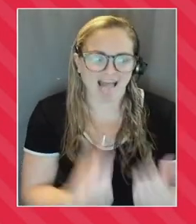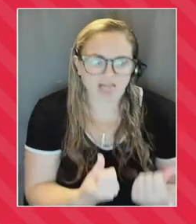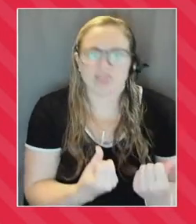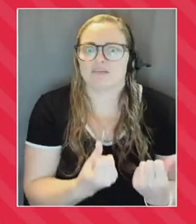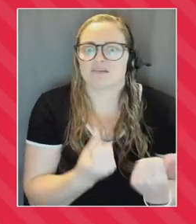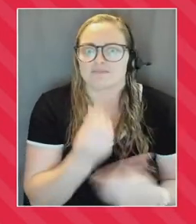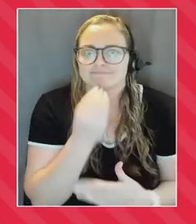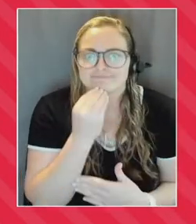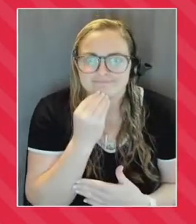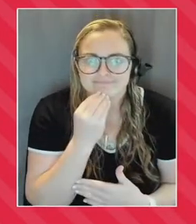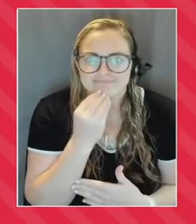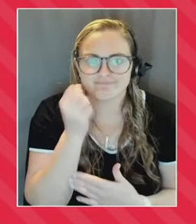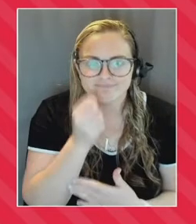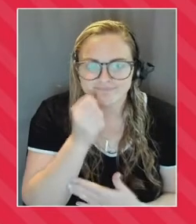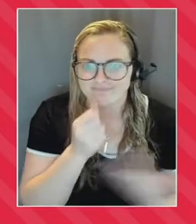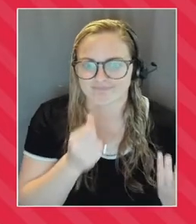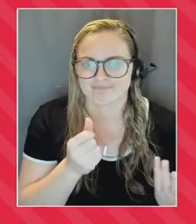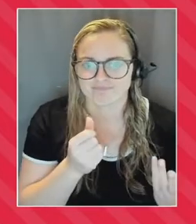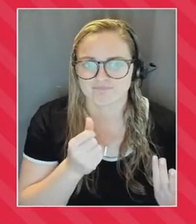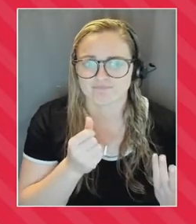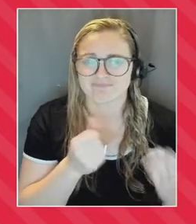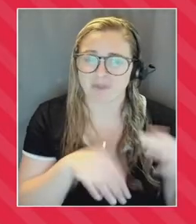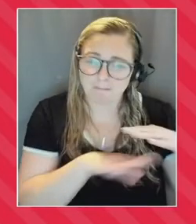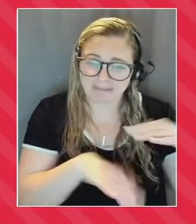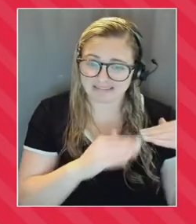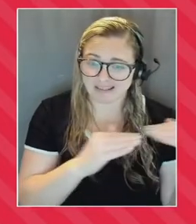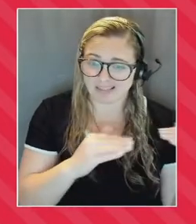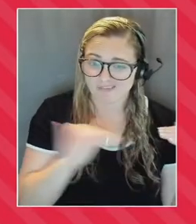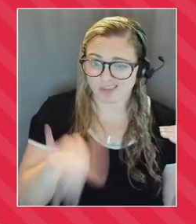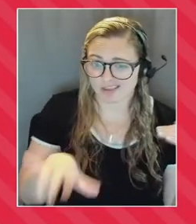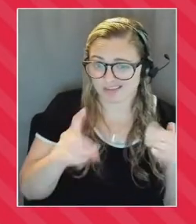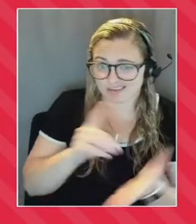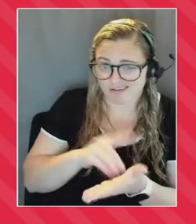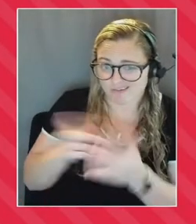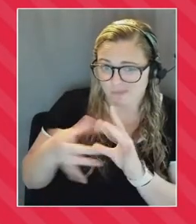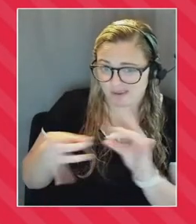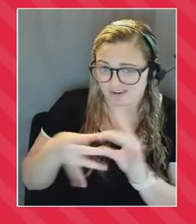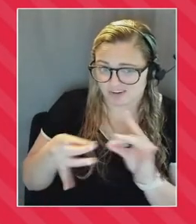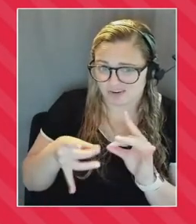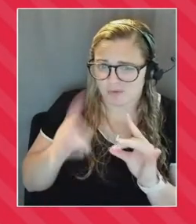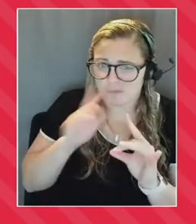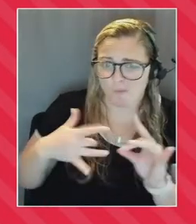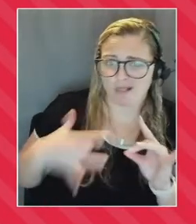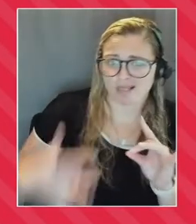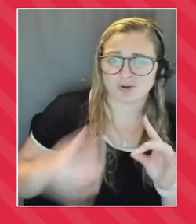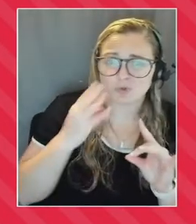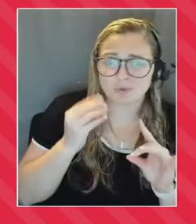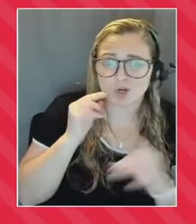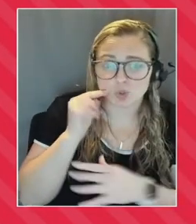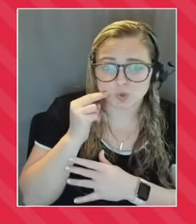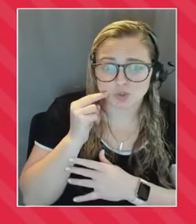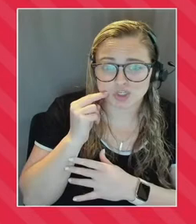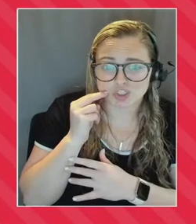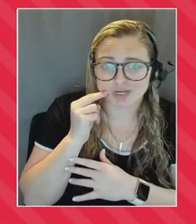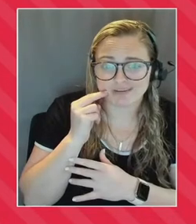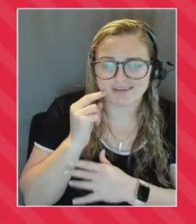going to, on a very basic level, as Dr. Bleich just talked about, you're going to be more likely to experience nutrition insecurity, and that's going to make